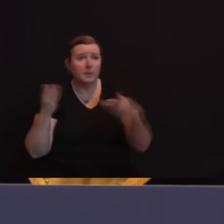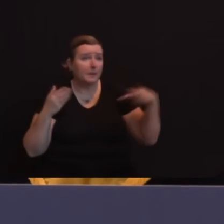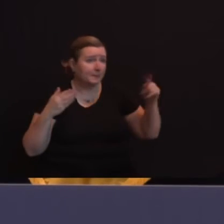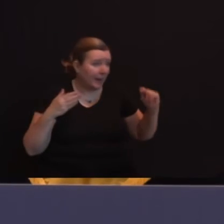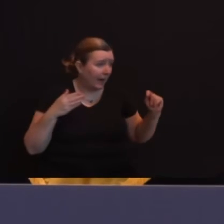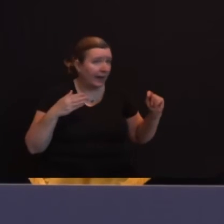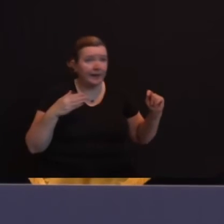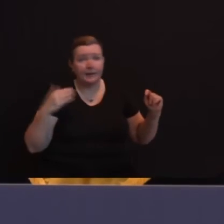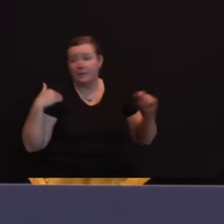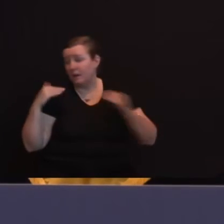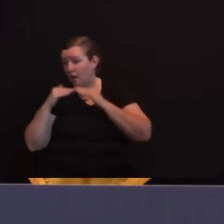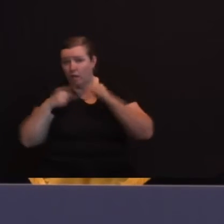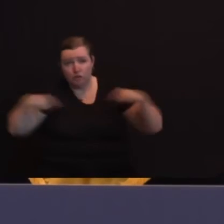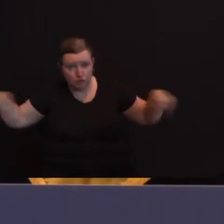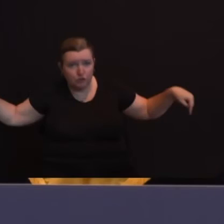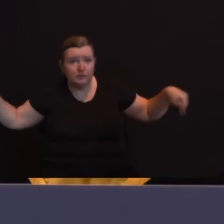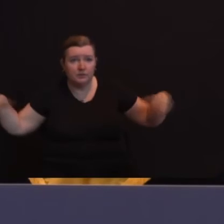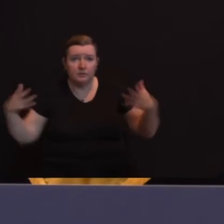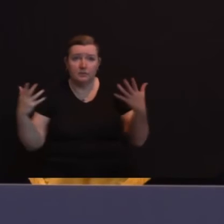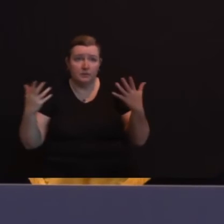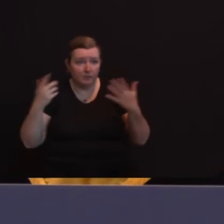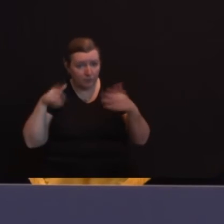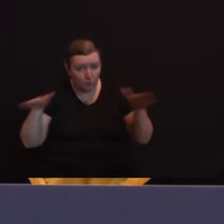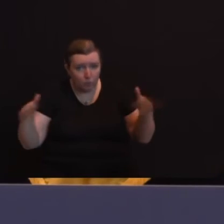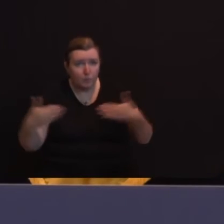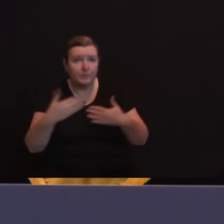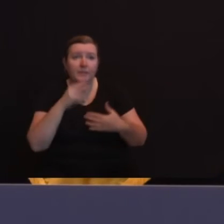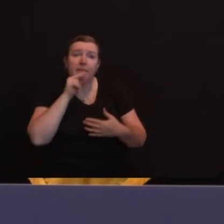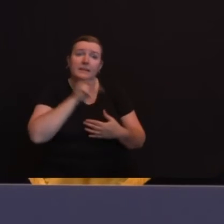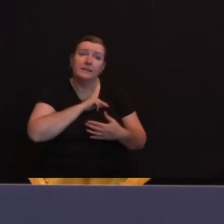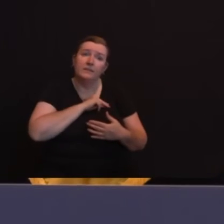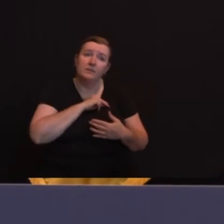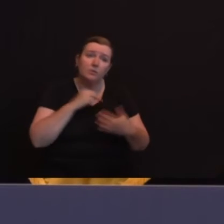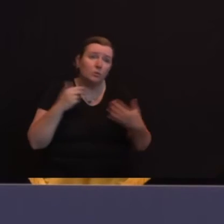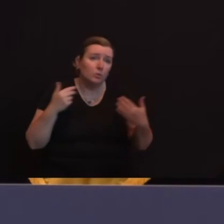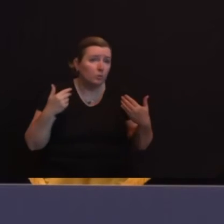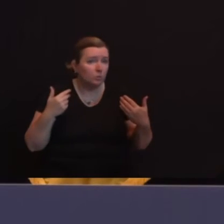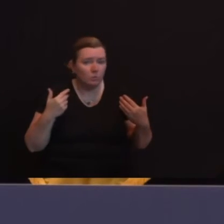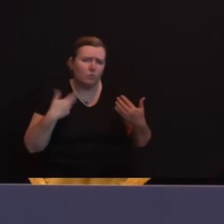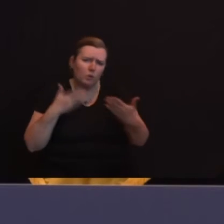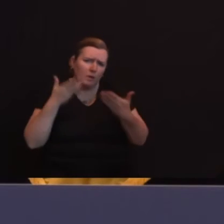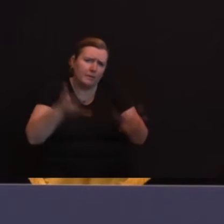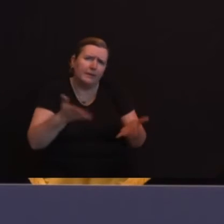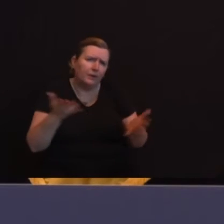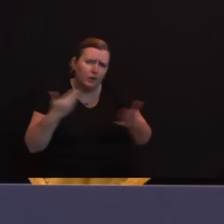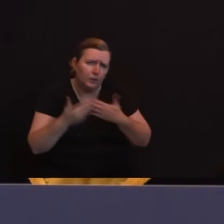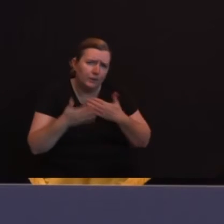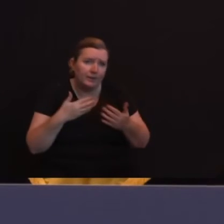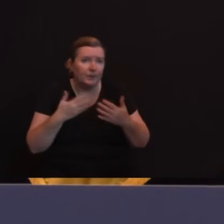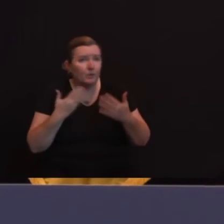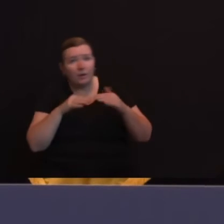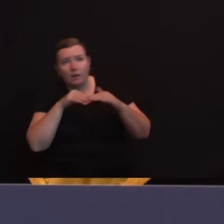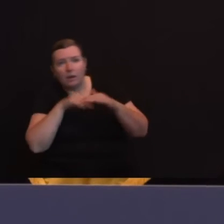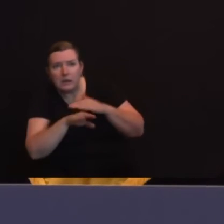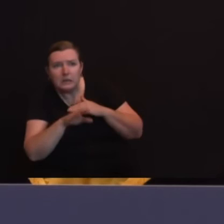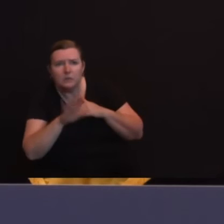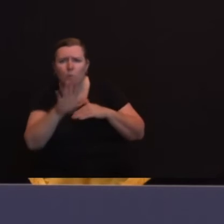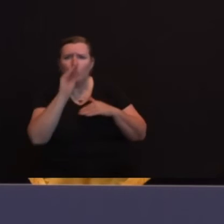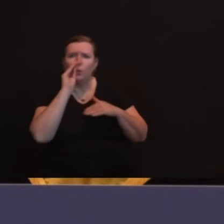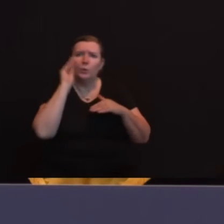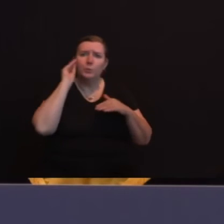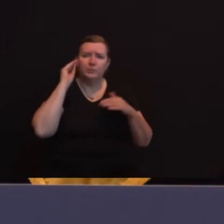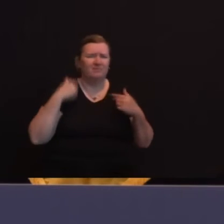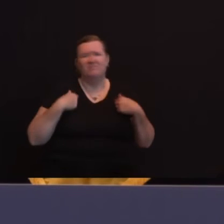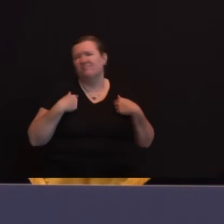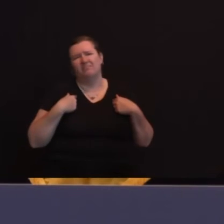living room for Thanksgiving. You probably wouldn't want us to begin with, but we don't have visibility into most of those. But that does not